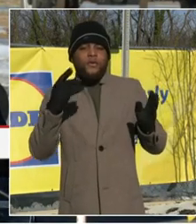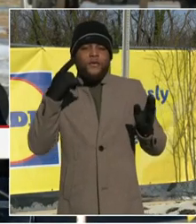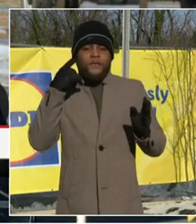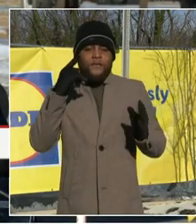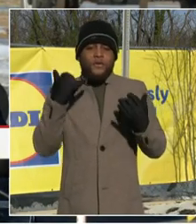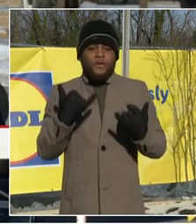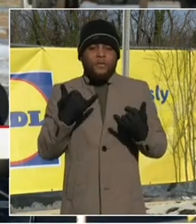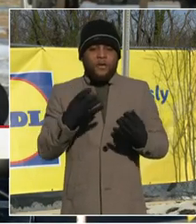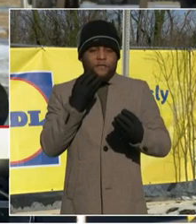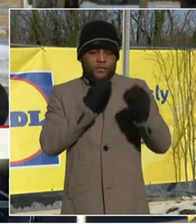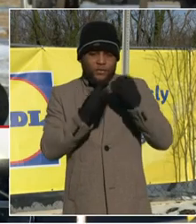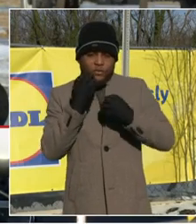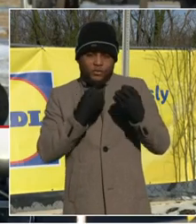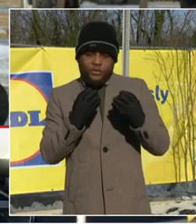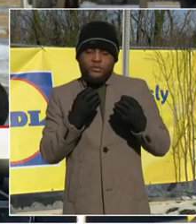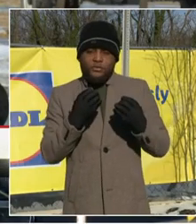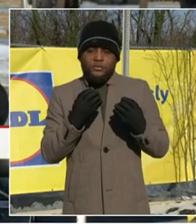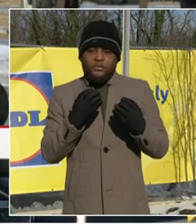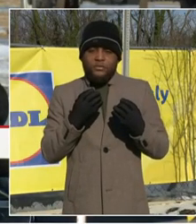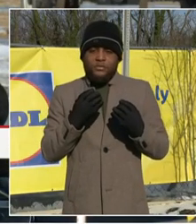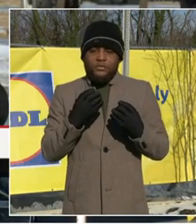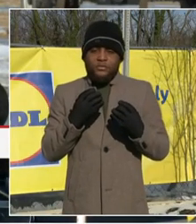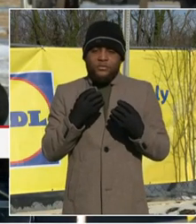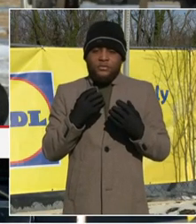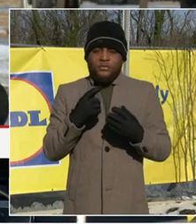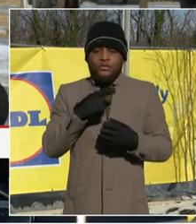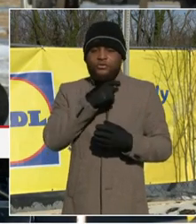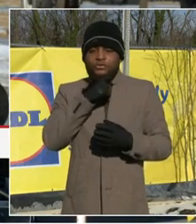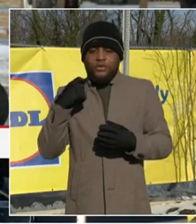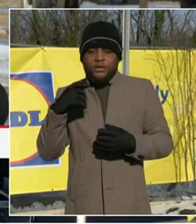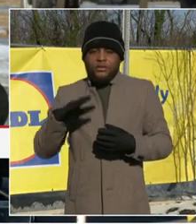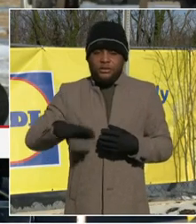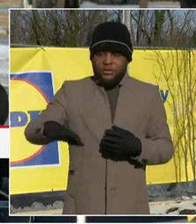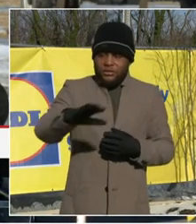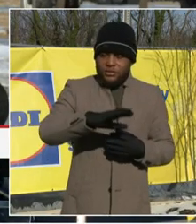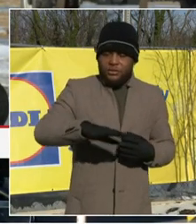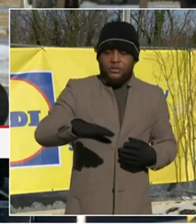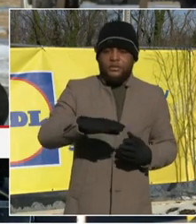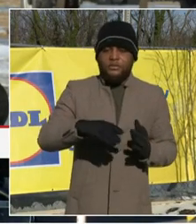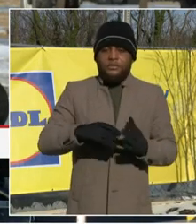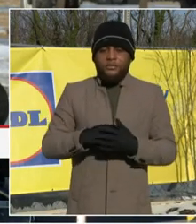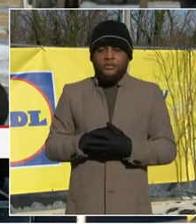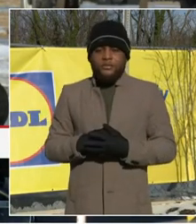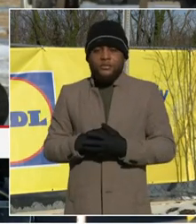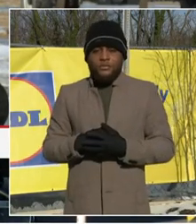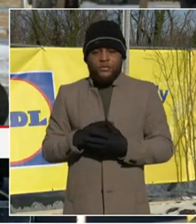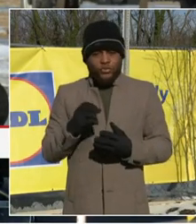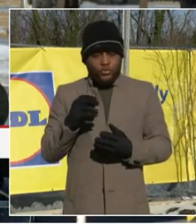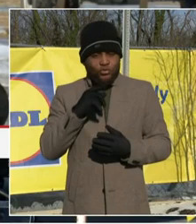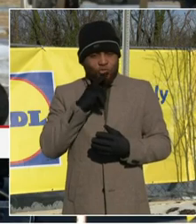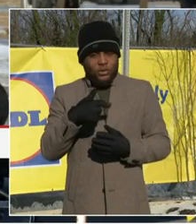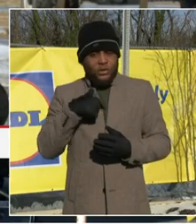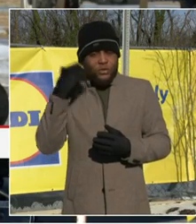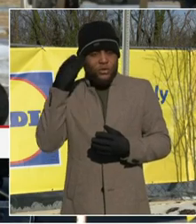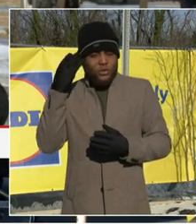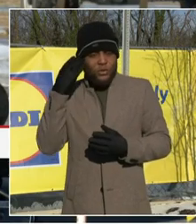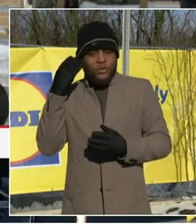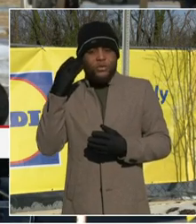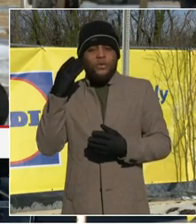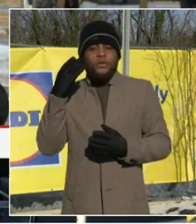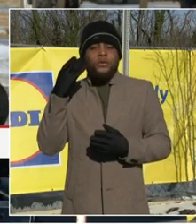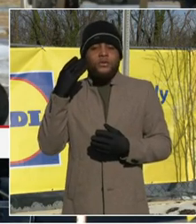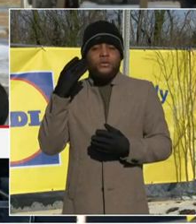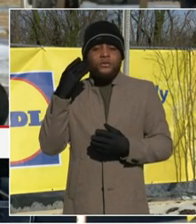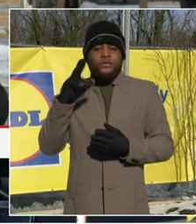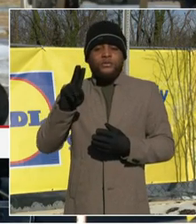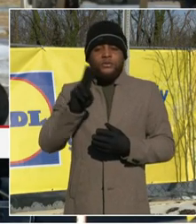deserts. They're opening one in Northwood Commons with the help of Morgan State University President Dr. Wilson. Now we have one